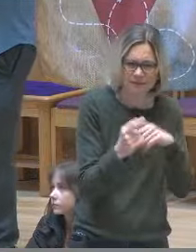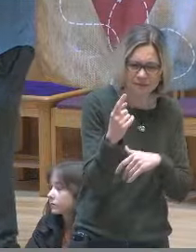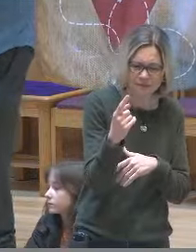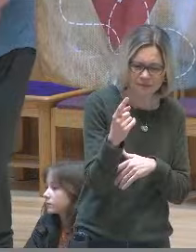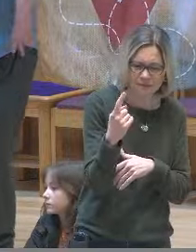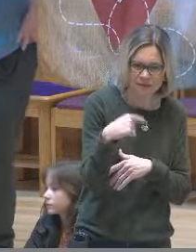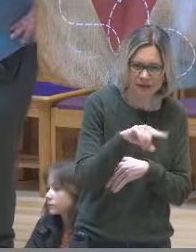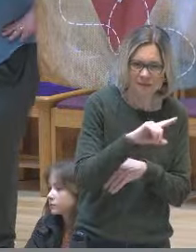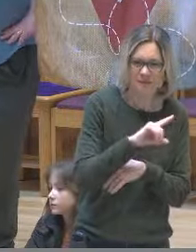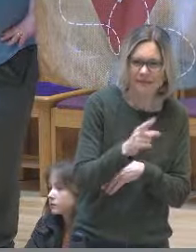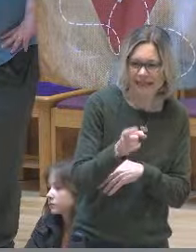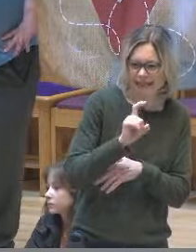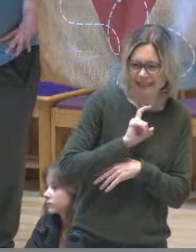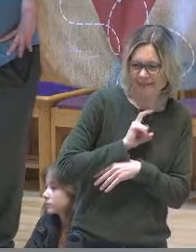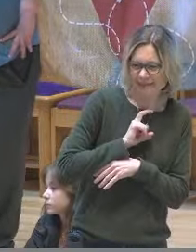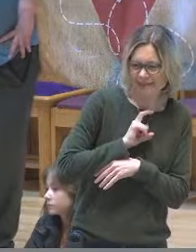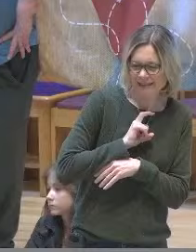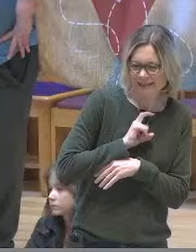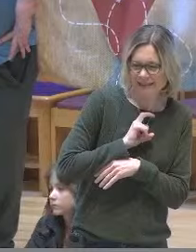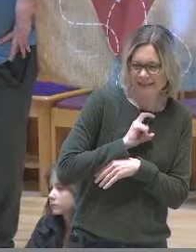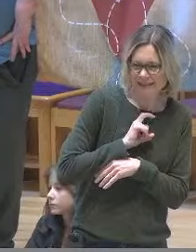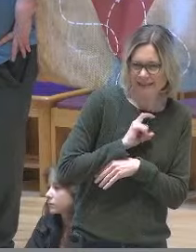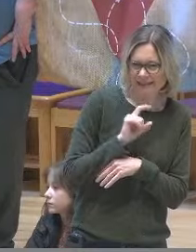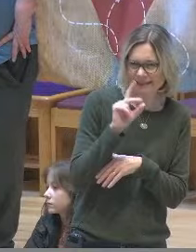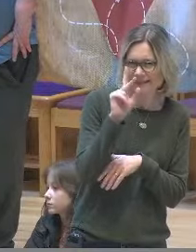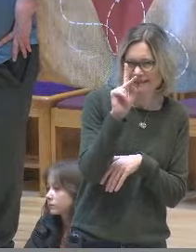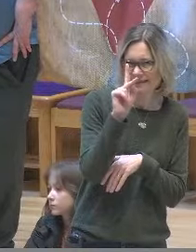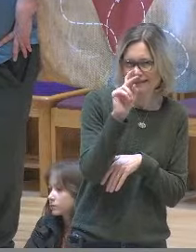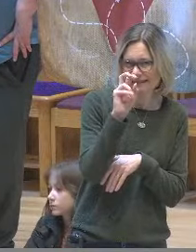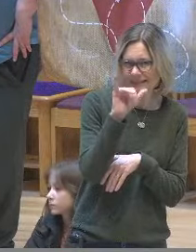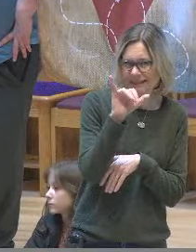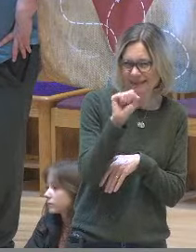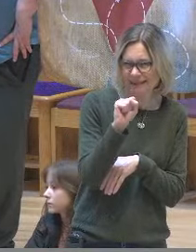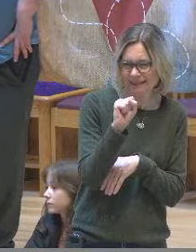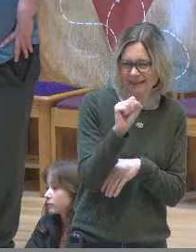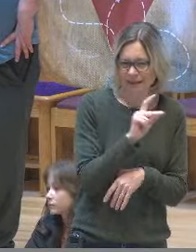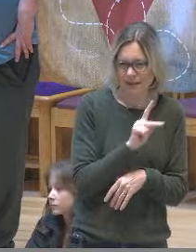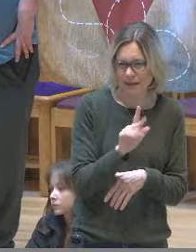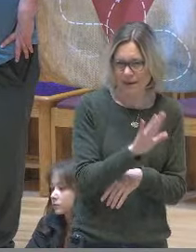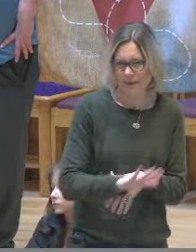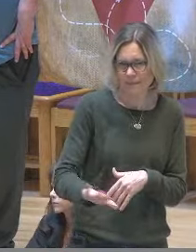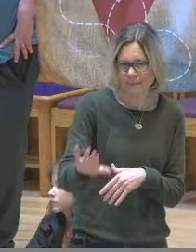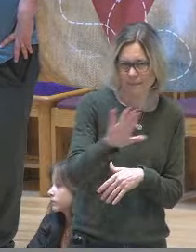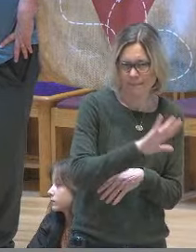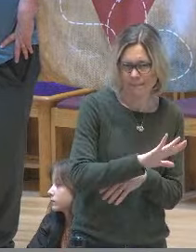us the keys to the kingdom. But here's the one